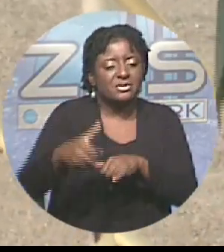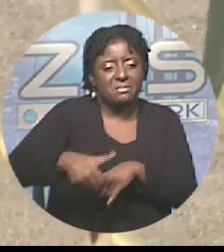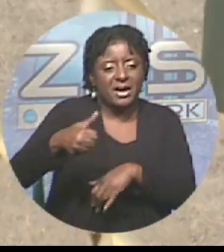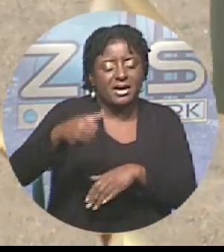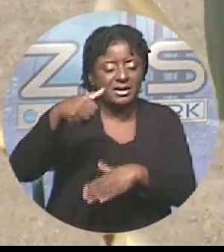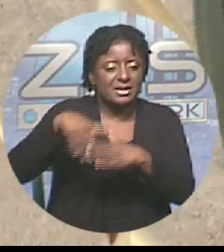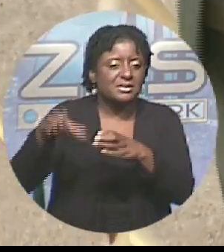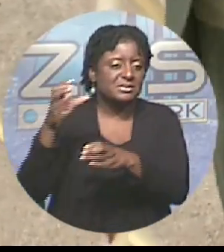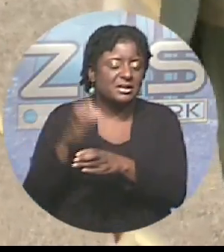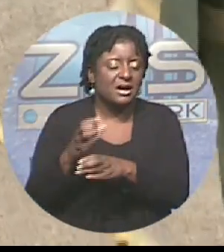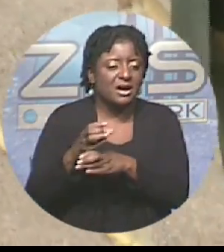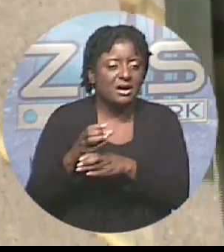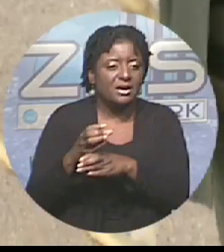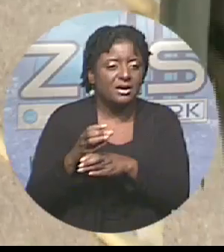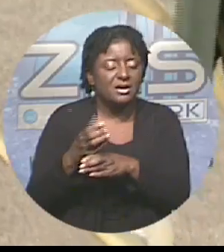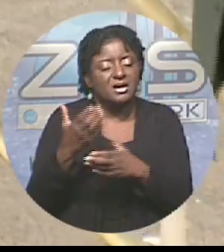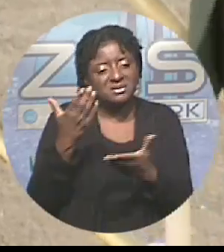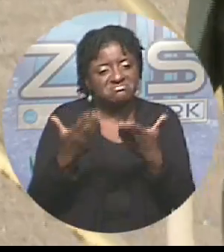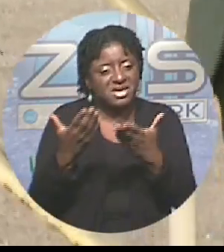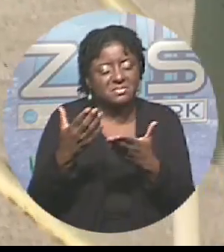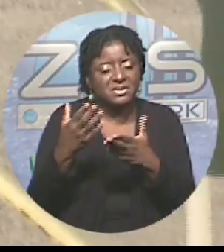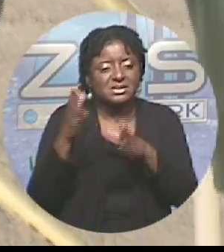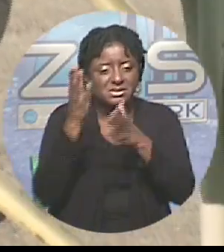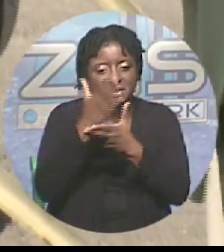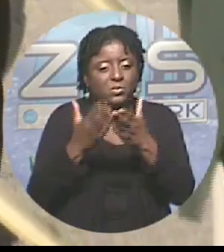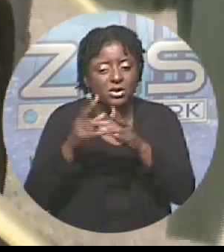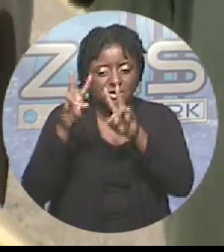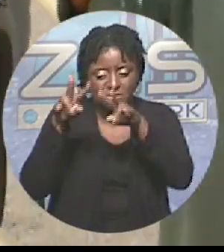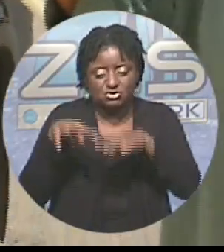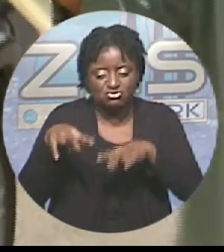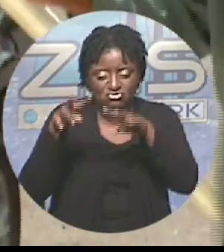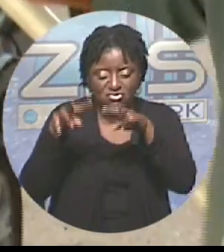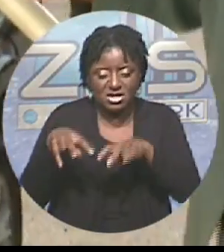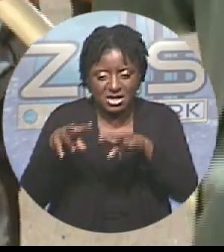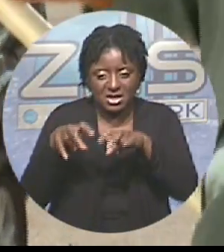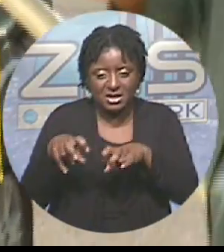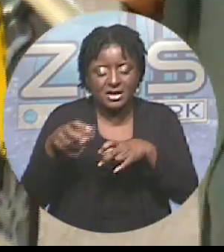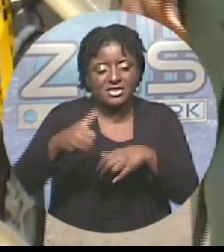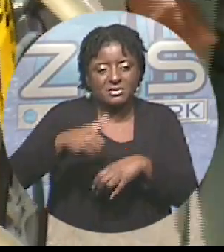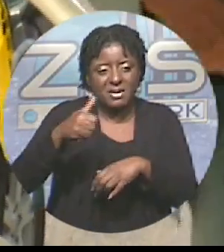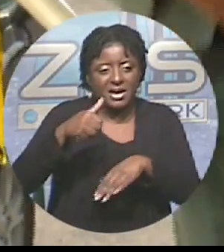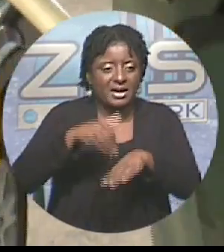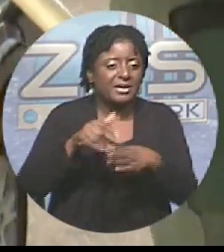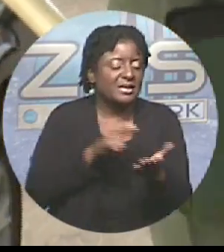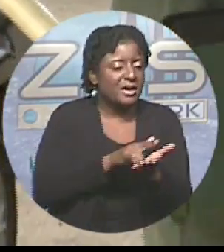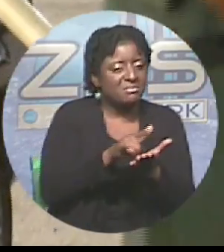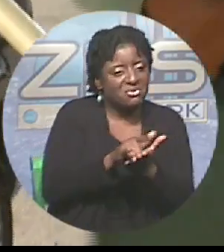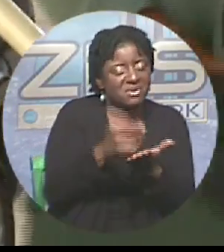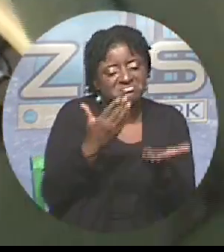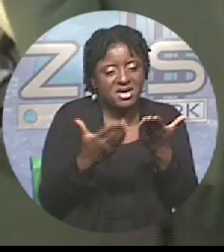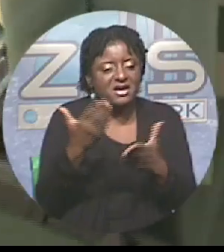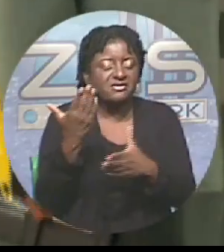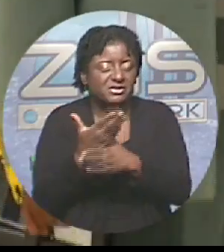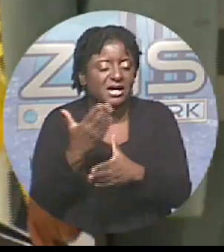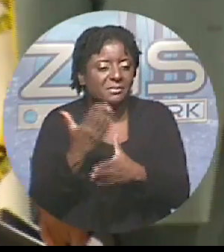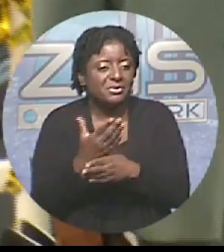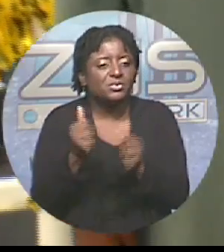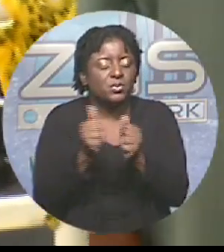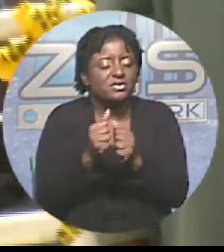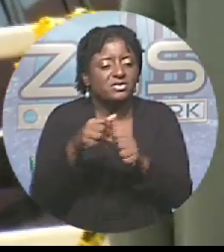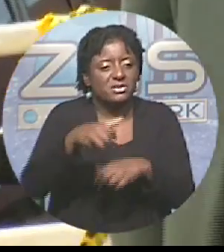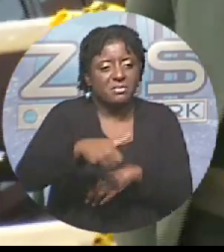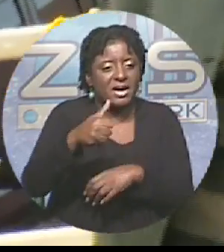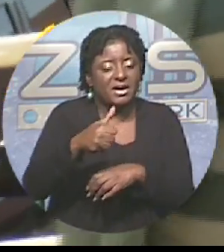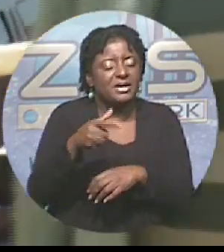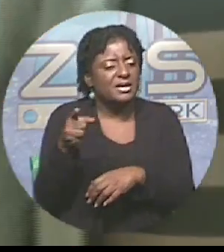tampered with the bag when he went to the Grand Bahama International Airport to return home. Boswick also told the court earlier that he believed he had been set